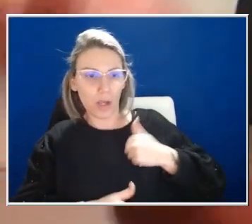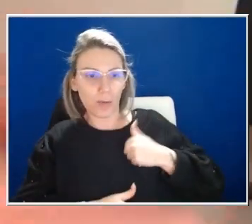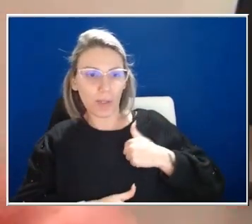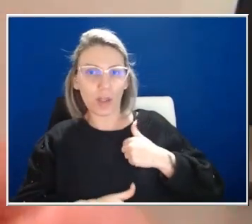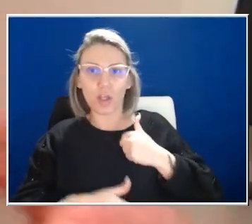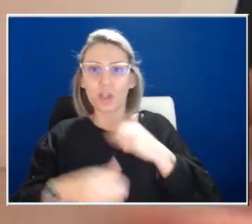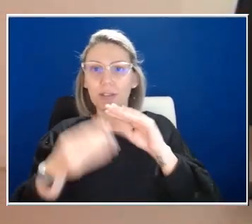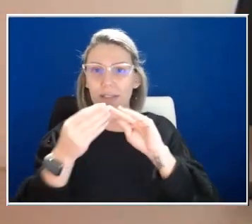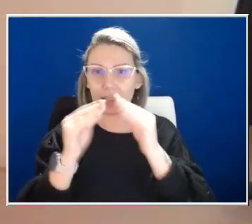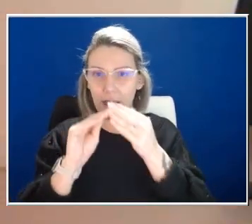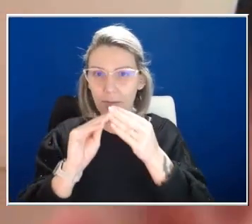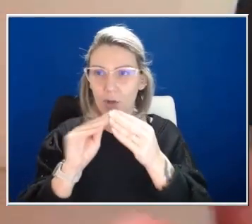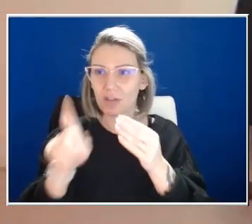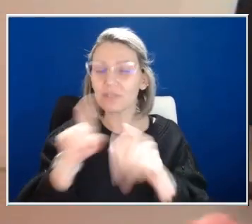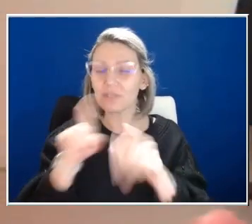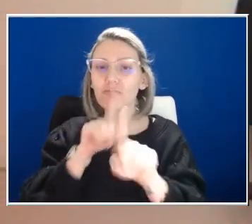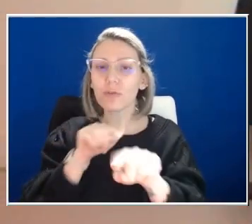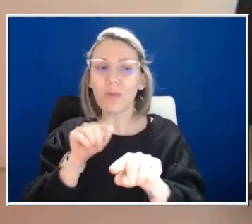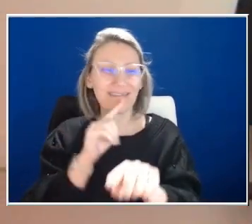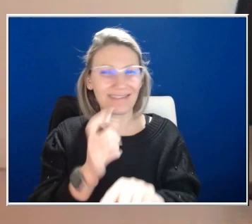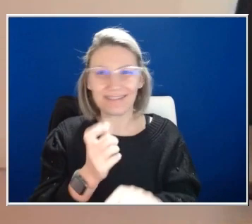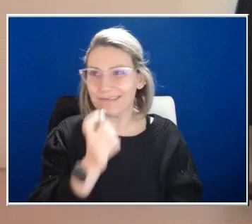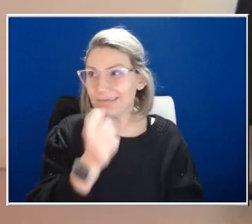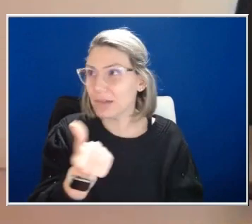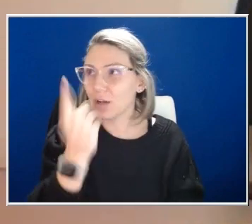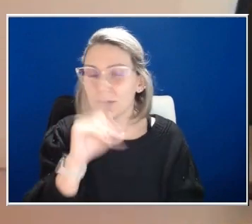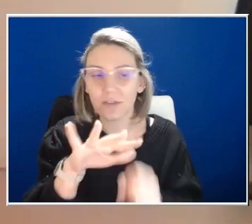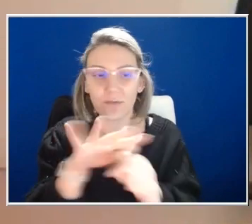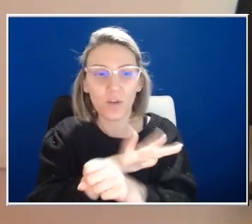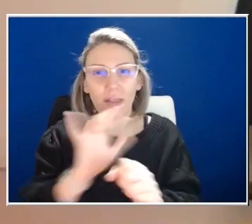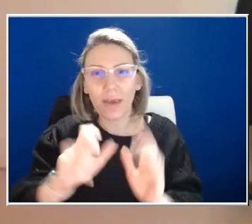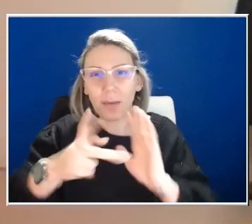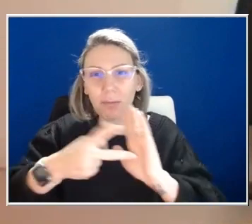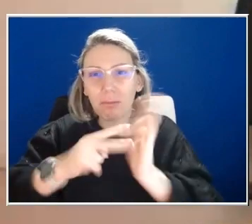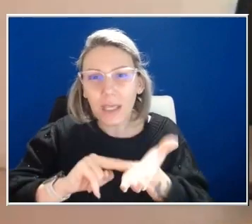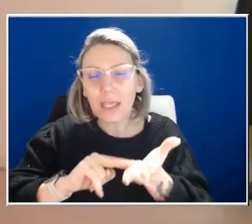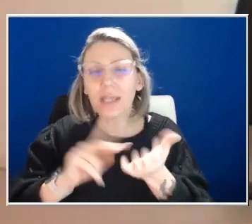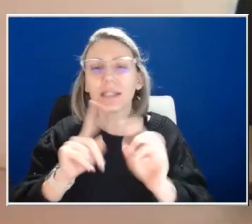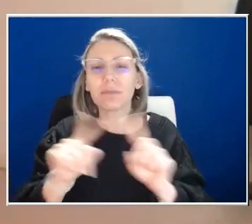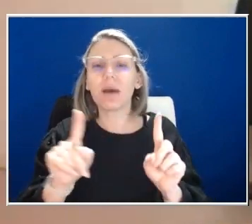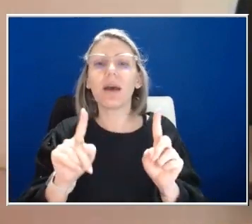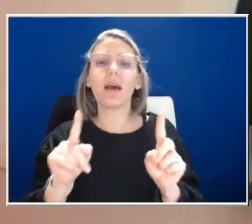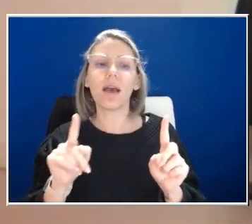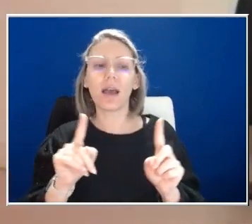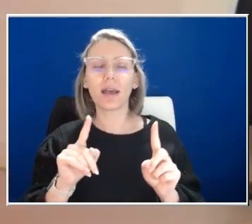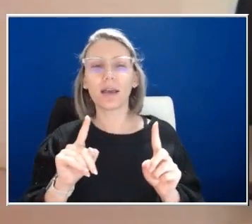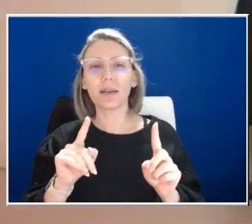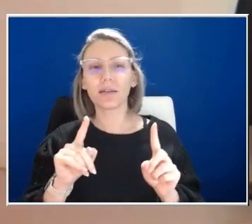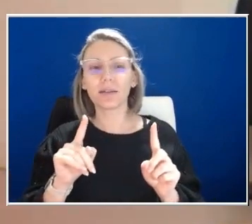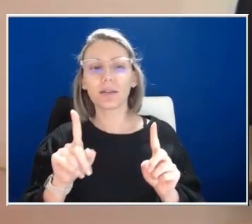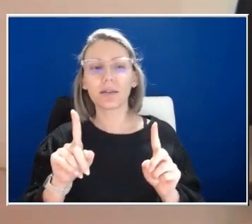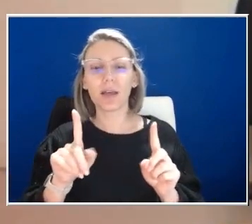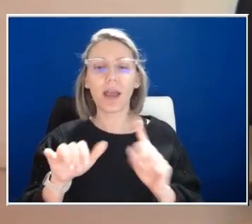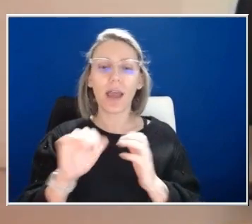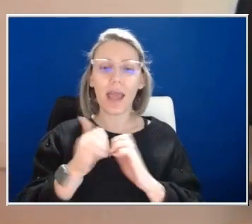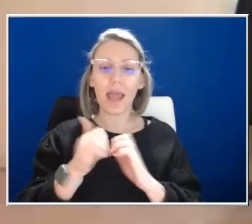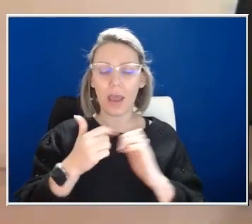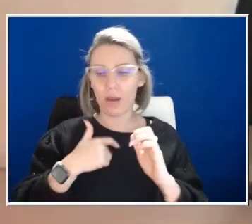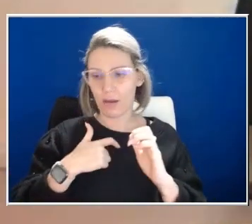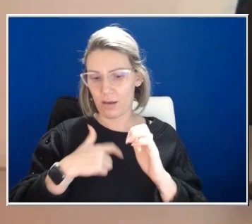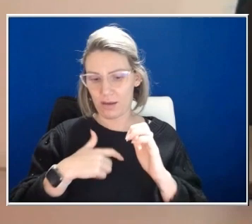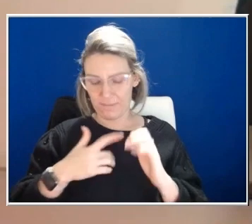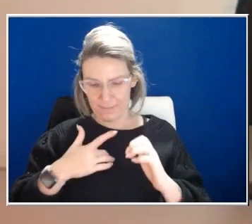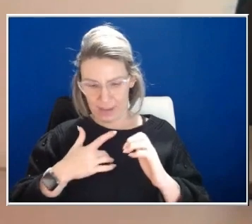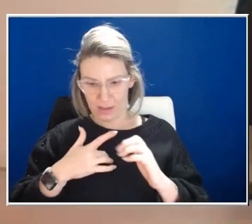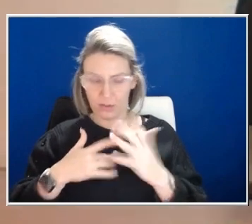there and you're supposed to report. Well, I didn't understand it fully, but that's the way I felt about when I received the news that I